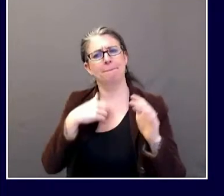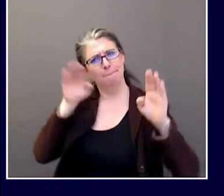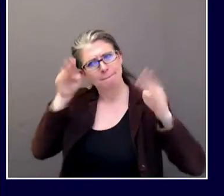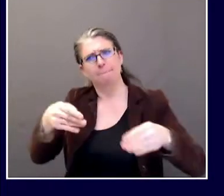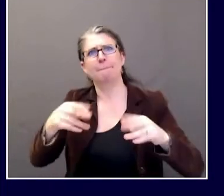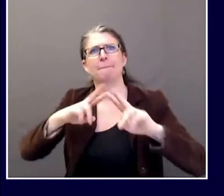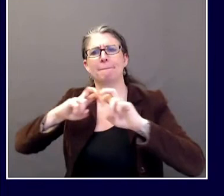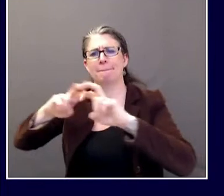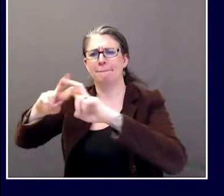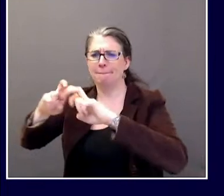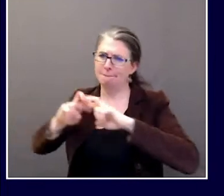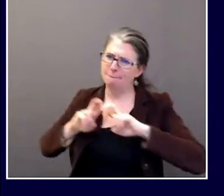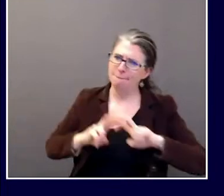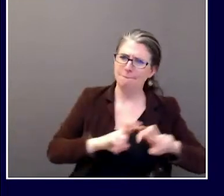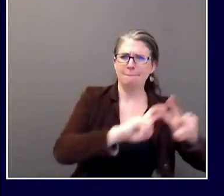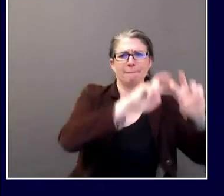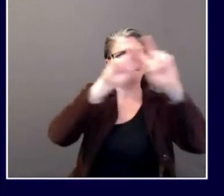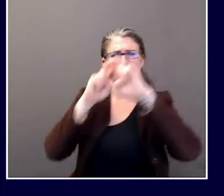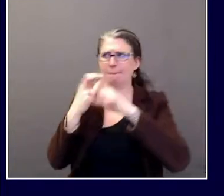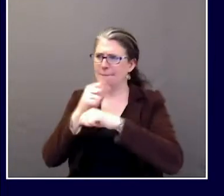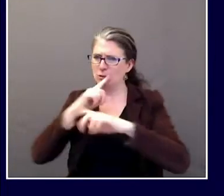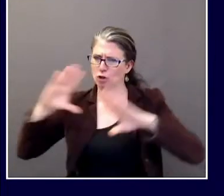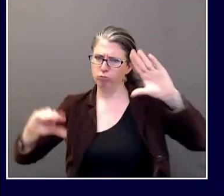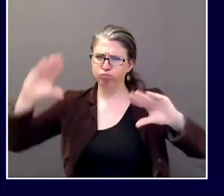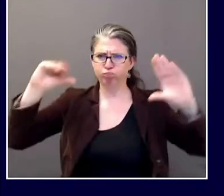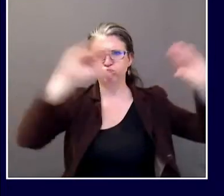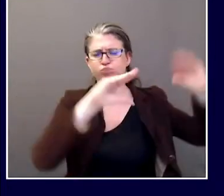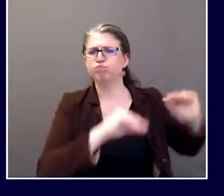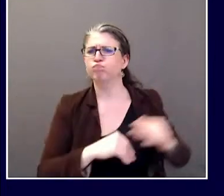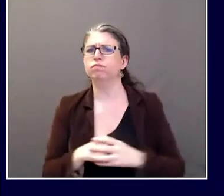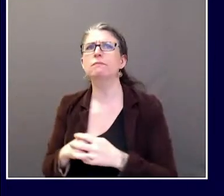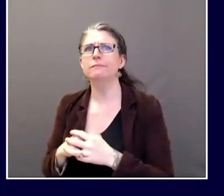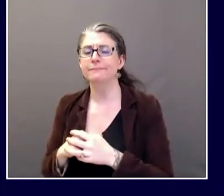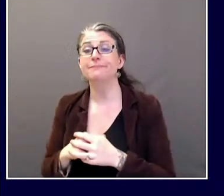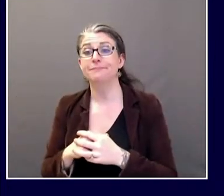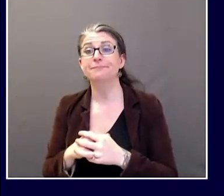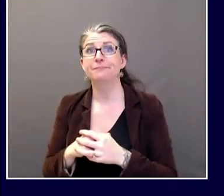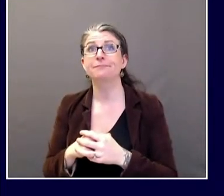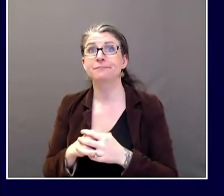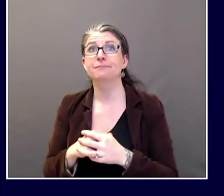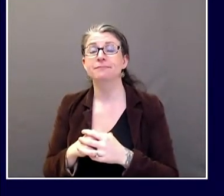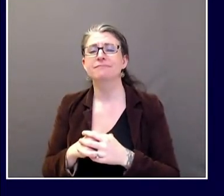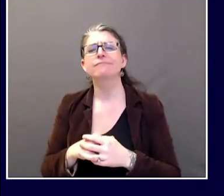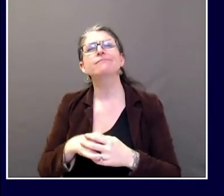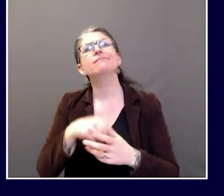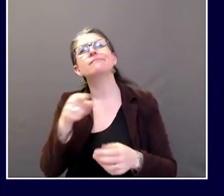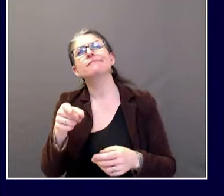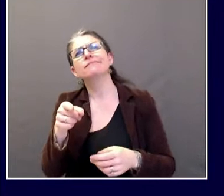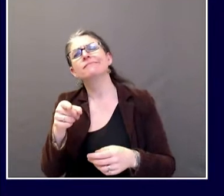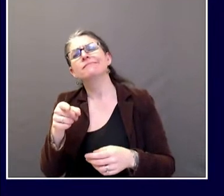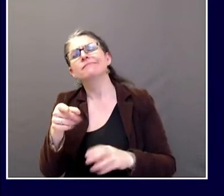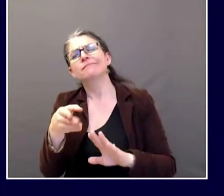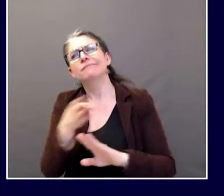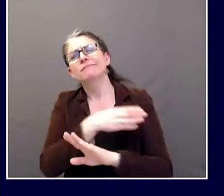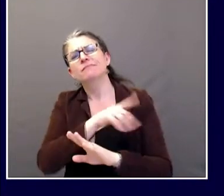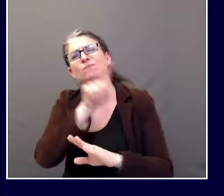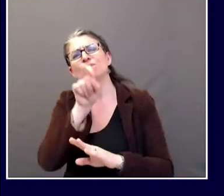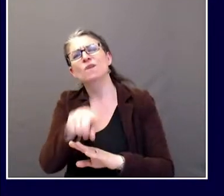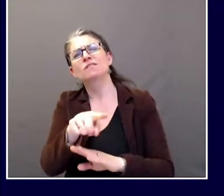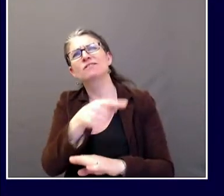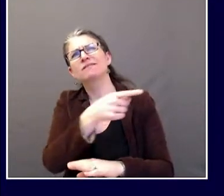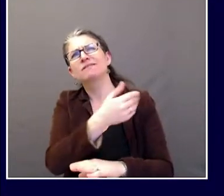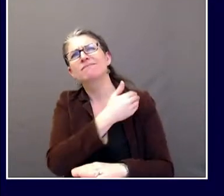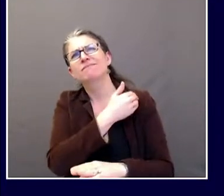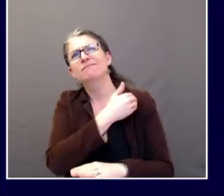That kind of goes back to the earlier question about why a certain hospital didn't get as much vaccine as they could have